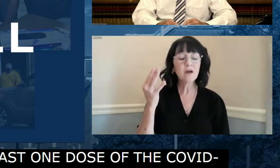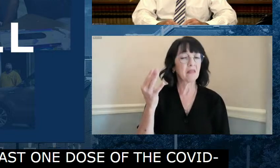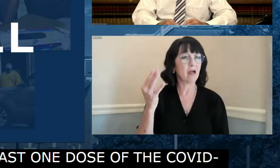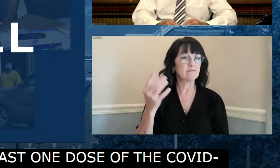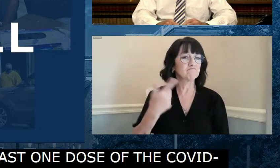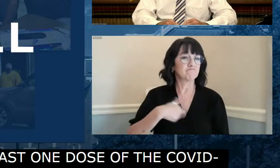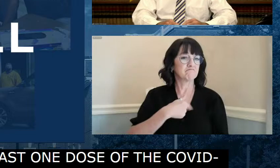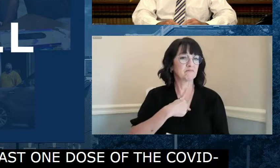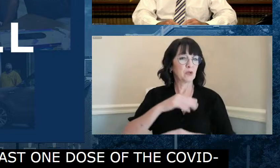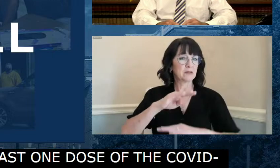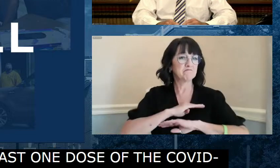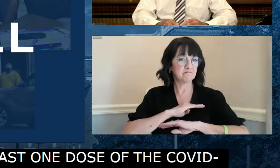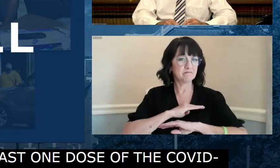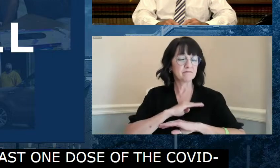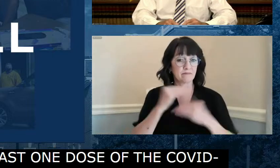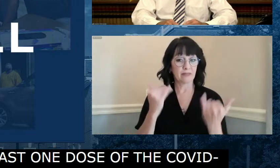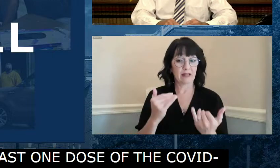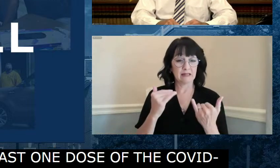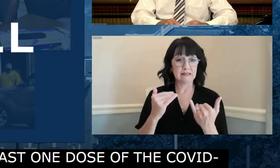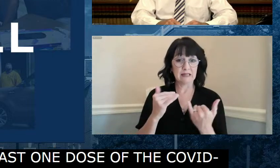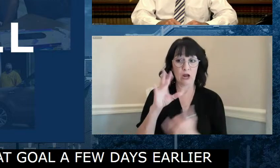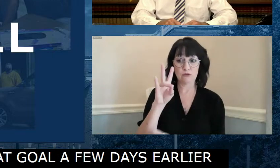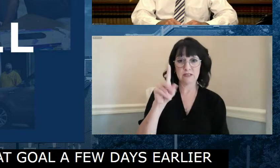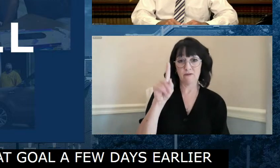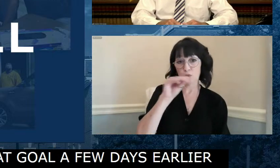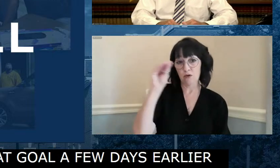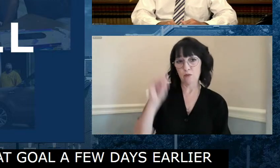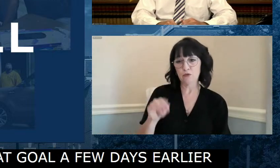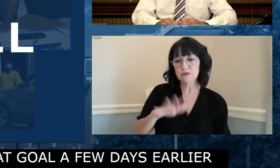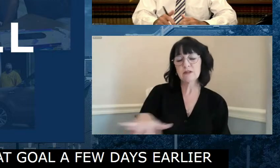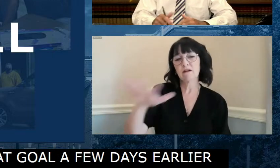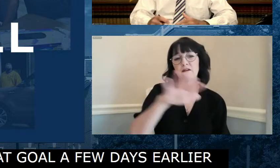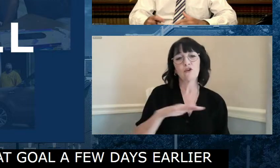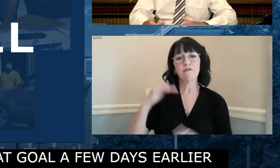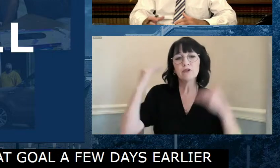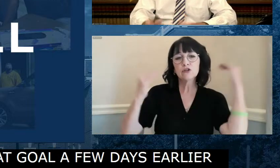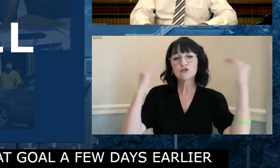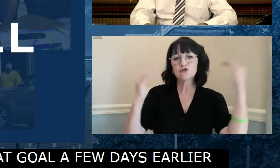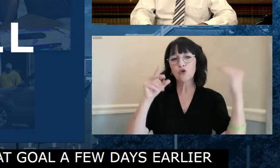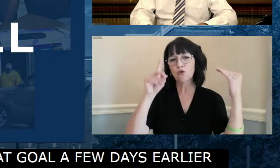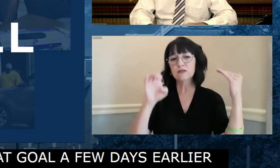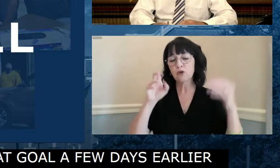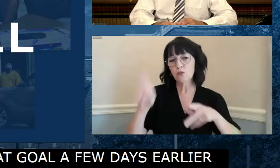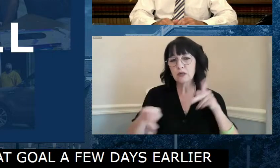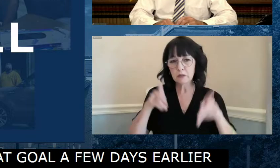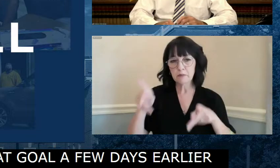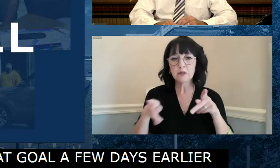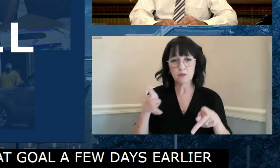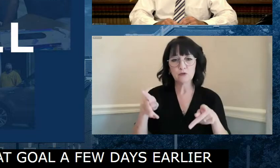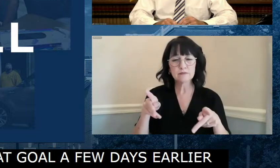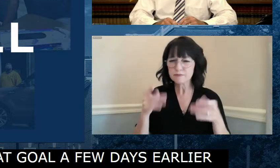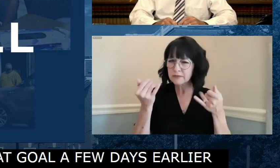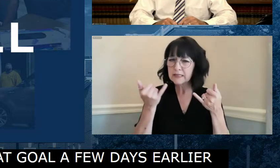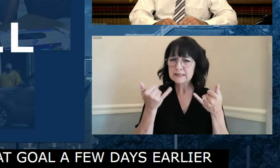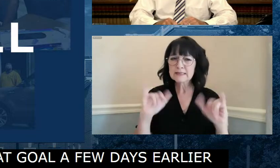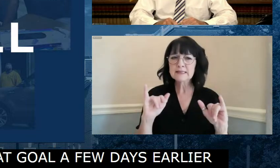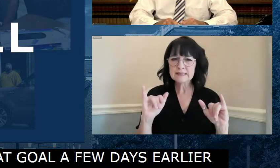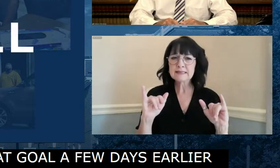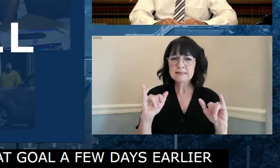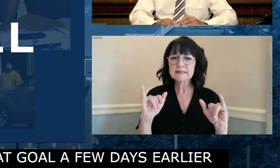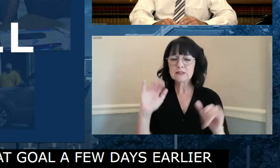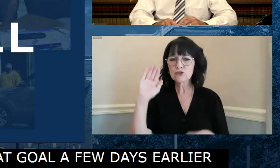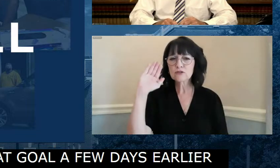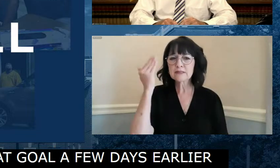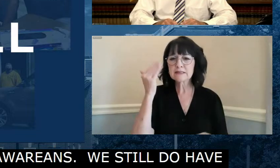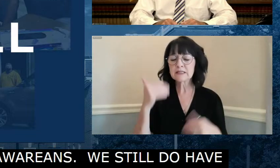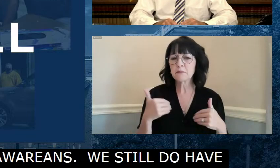and we're up to 71% of adult Delawareans. We still do have, particularly younger